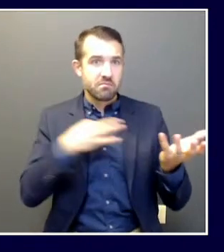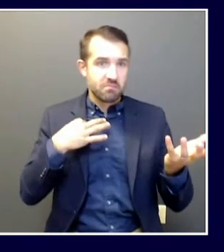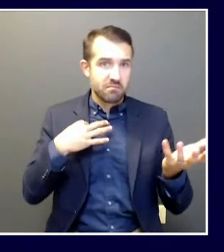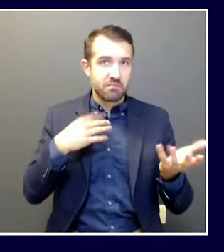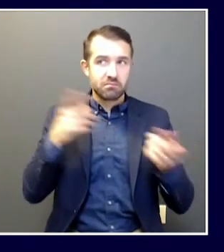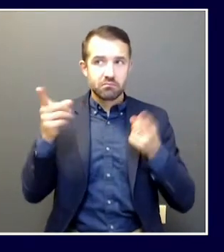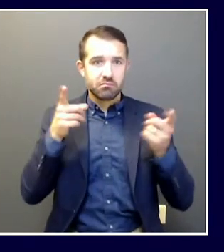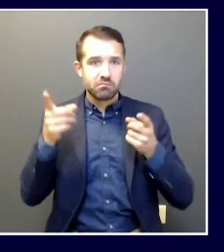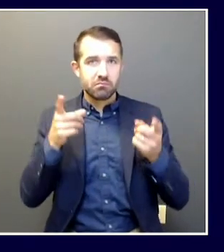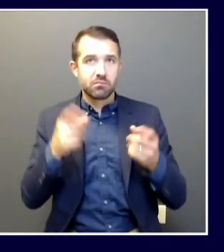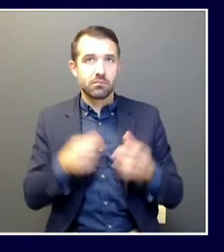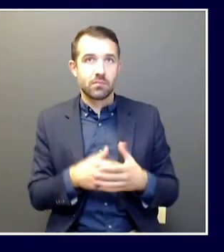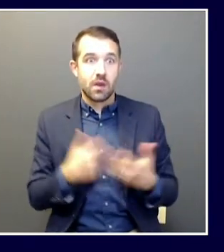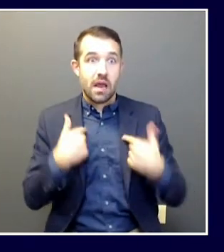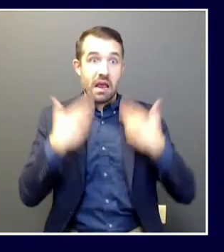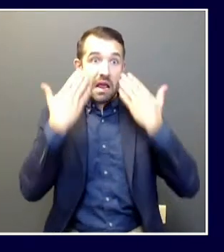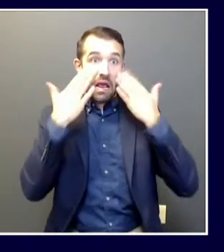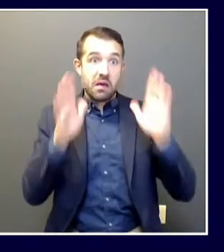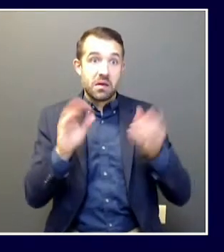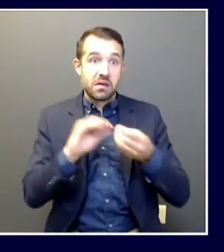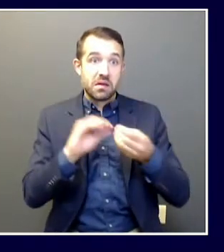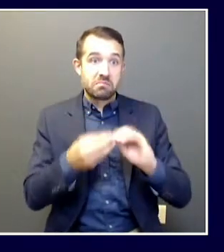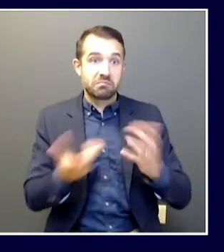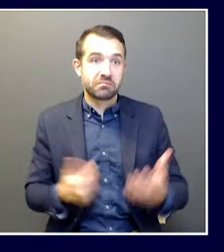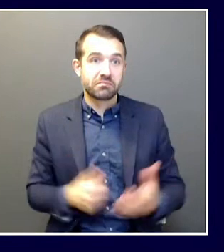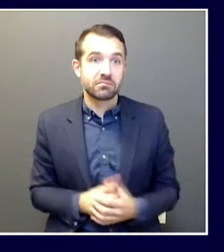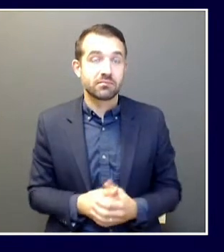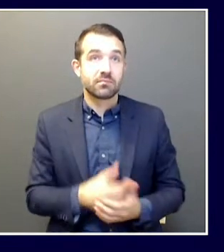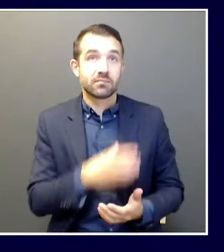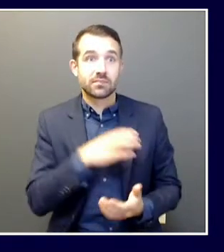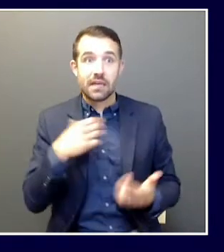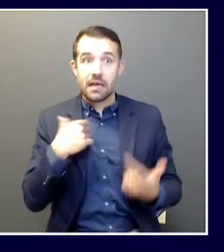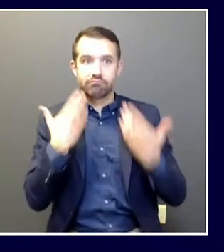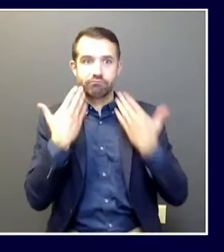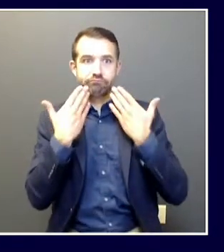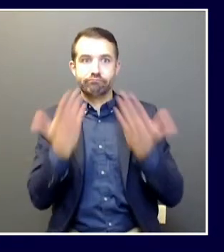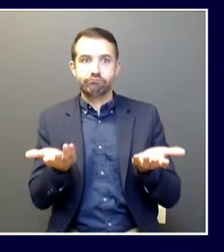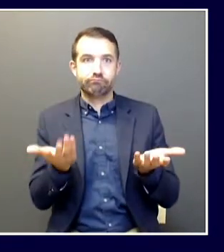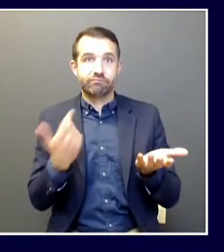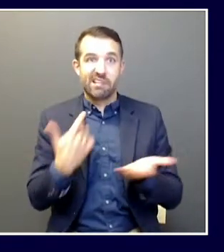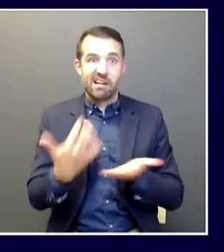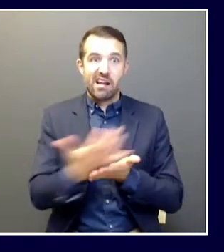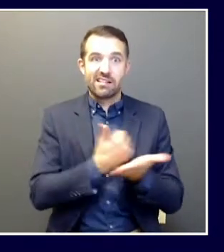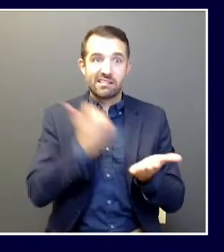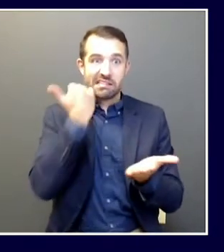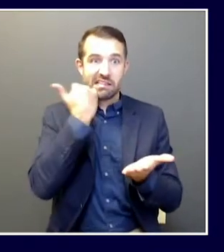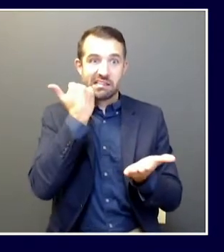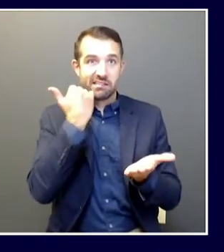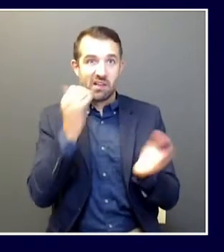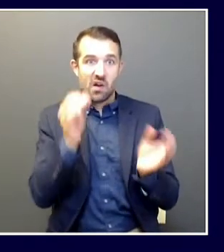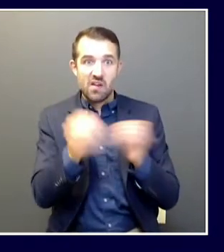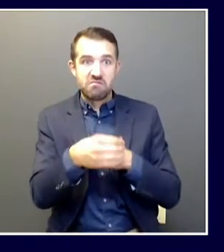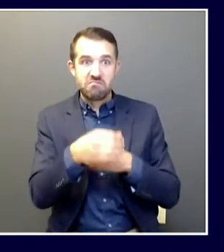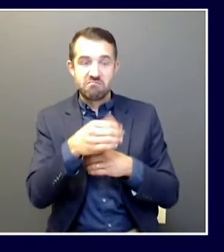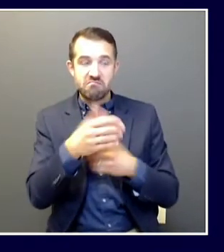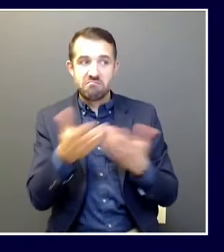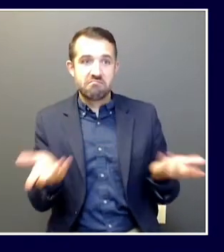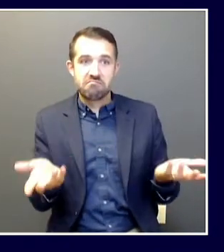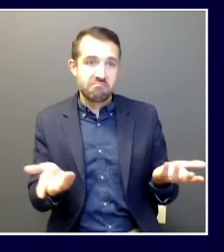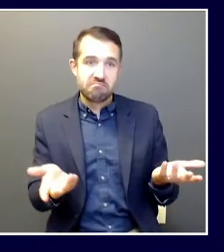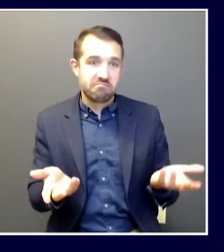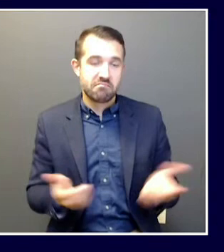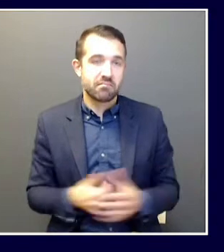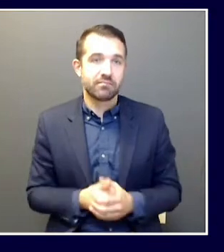Don't. Yeah. We do not collect data on dental practices. Our survey got fielded back in June. In terms of